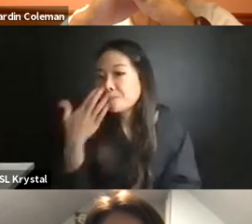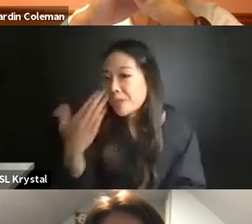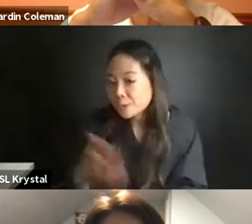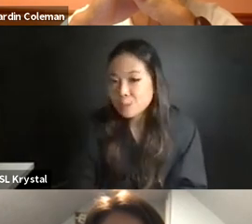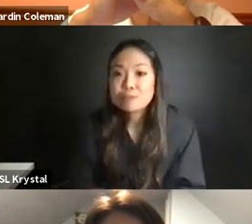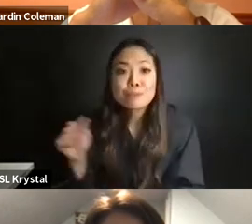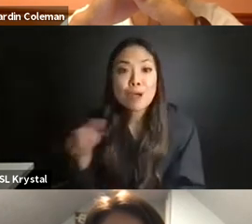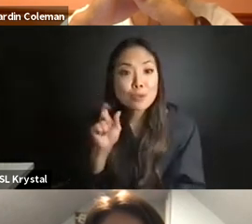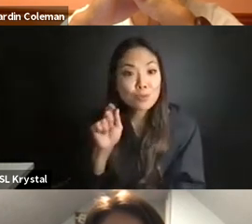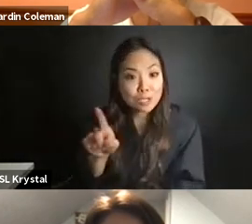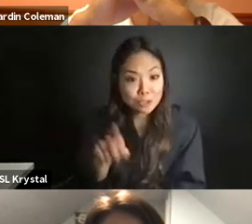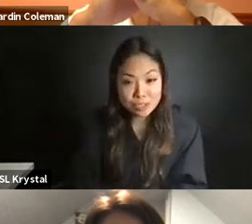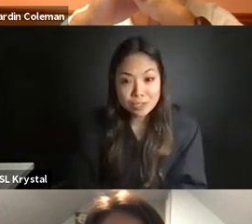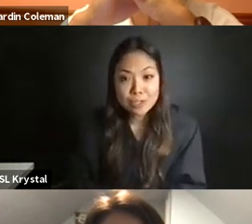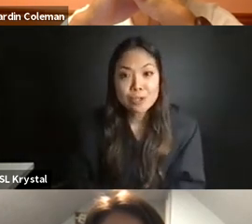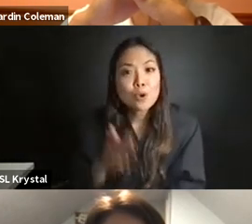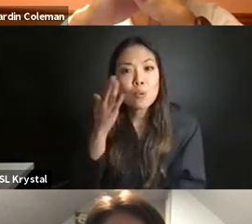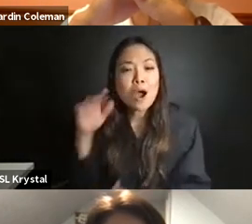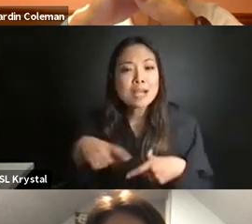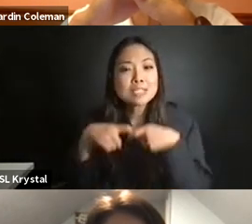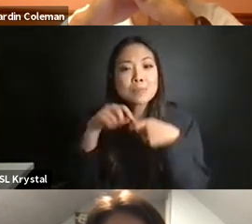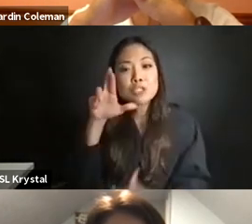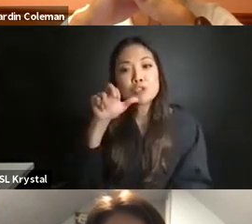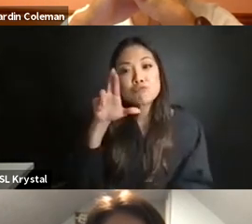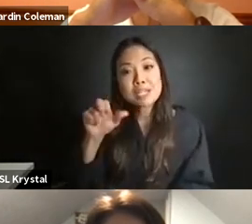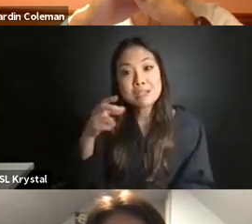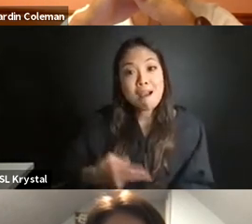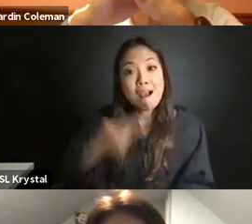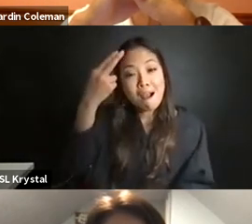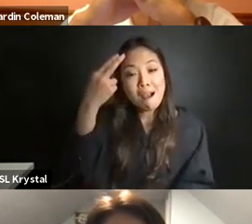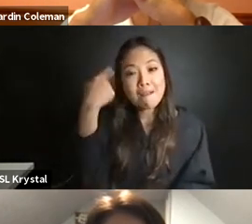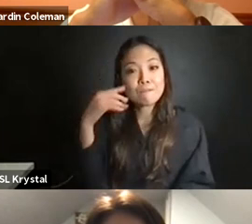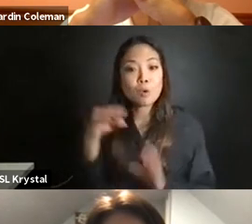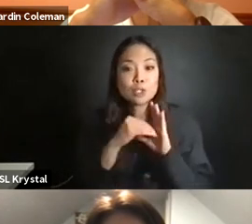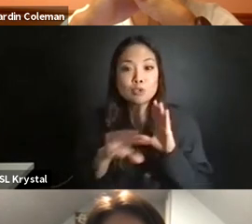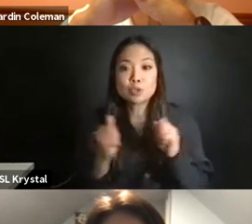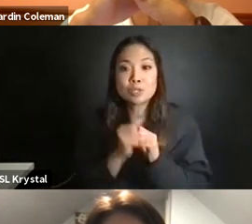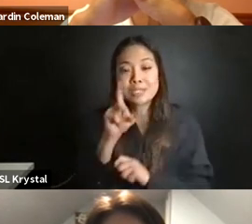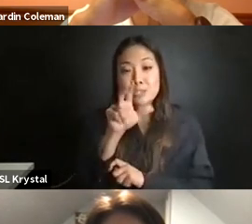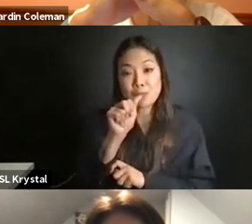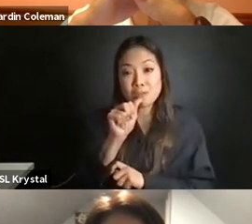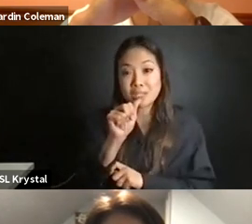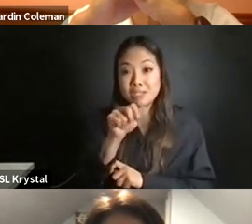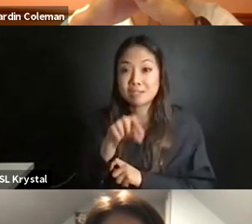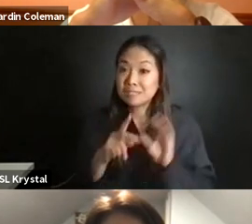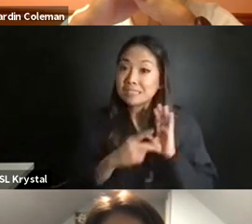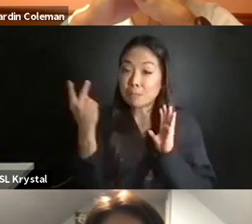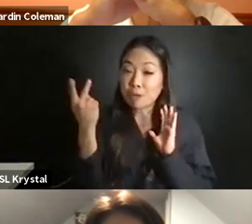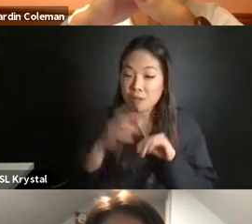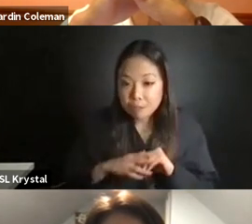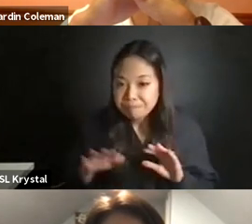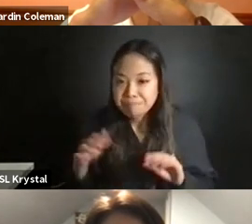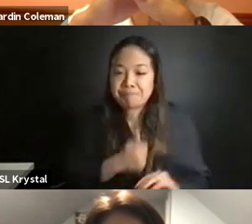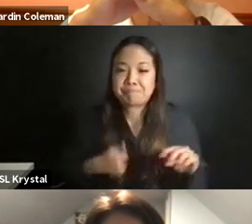question i have is why are suspension rates high among students with disabilities nearly twice sorry why are